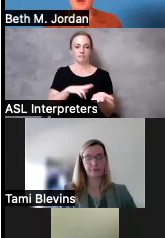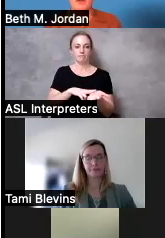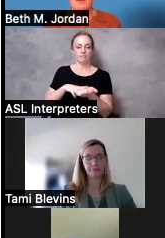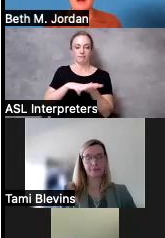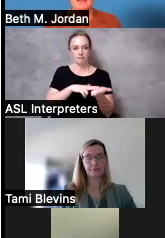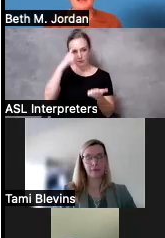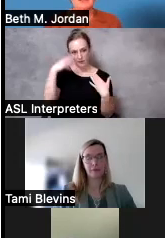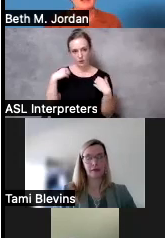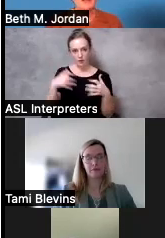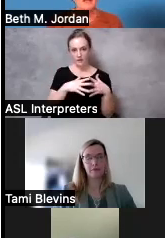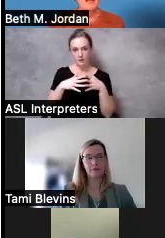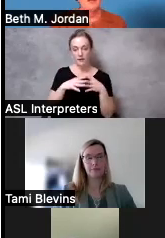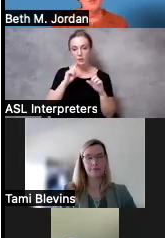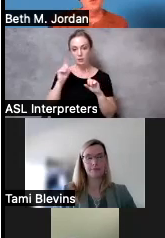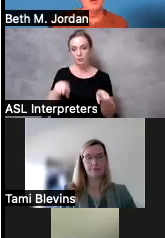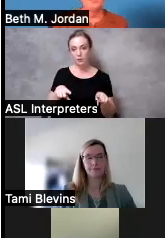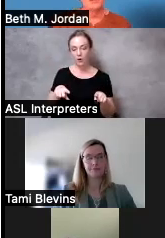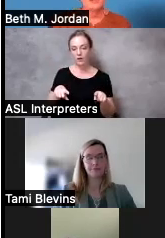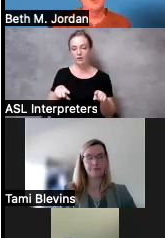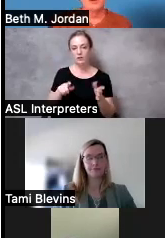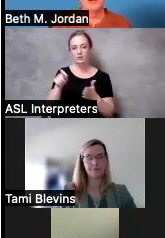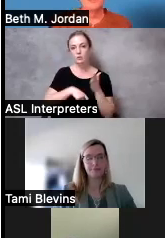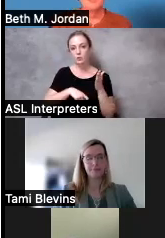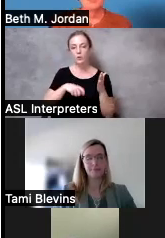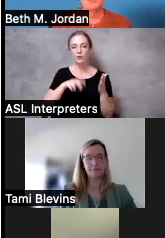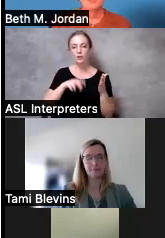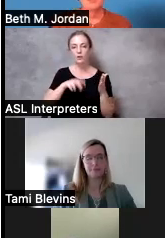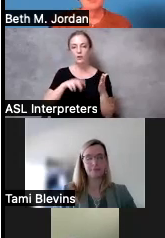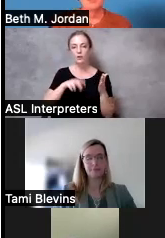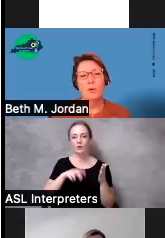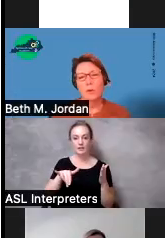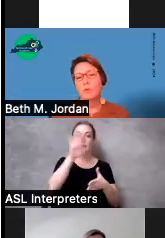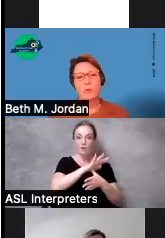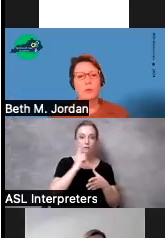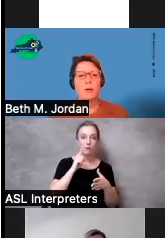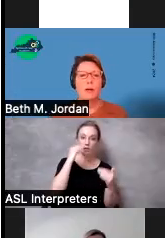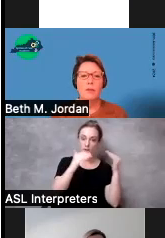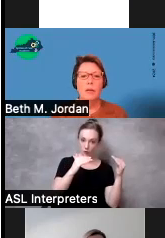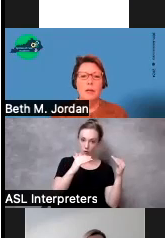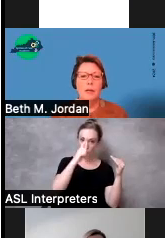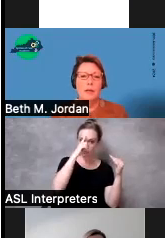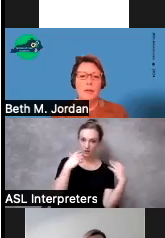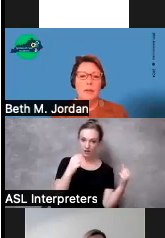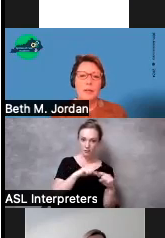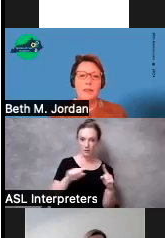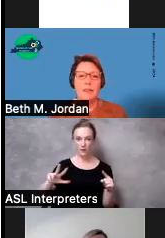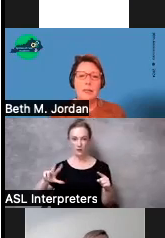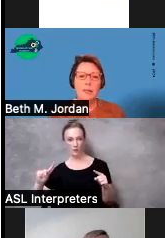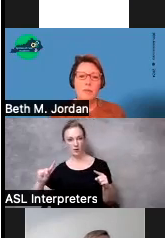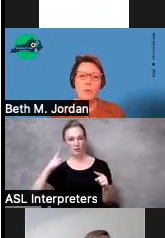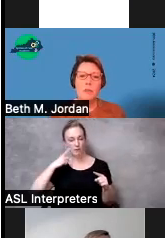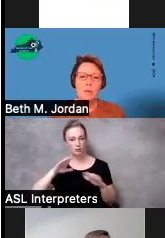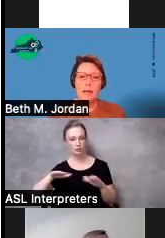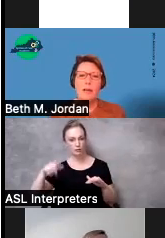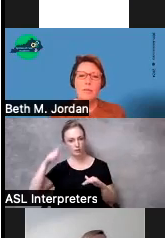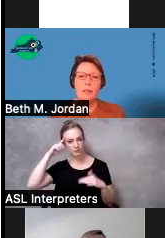Health America ranked Kentucky #1 for adult mental health and number 31 for children's mental health. Thus, the state has been